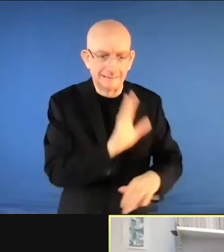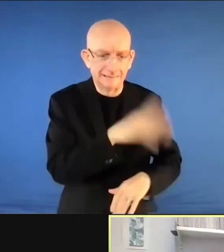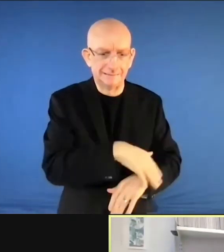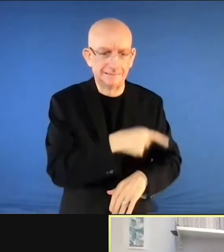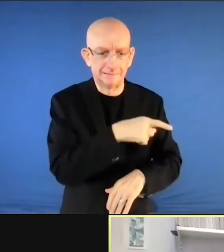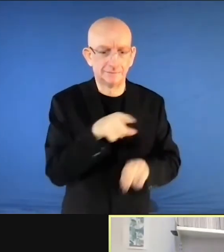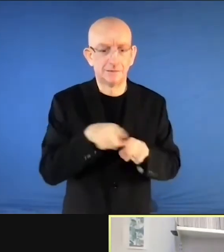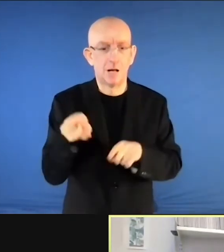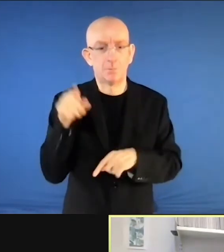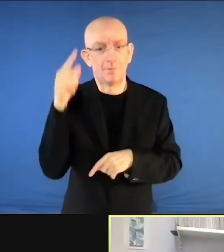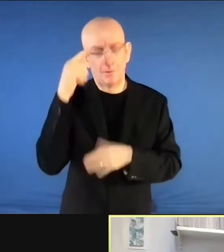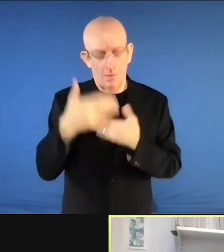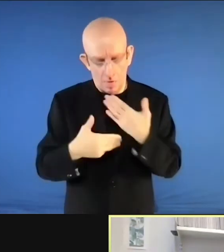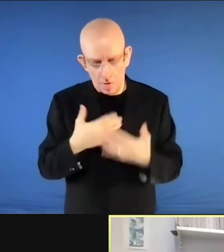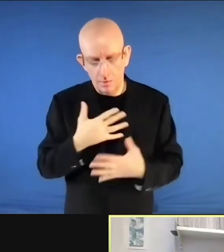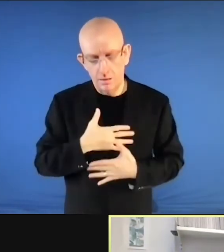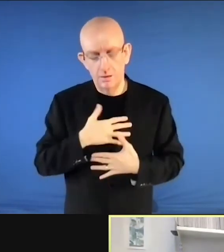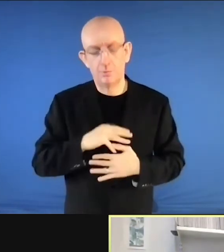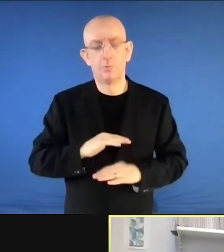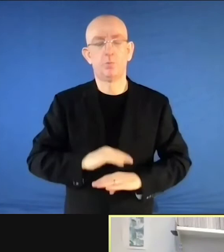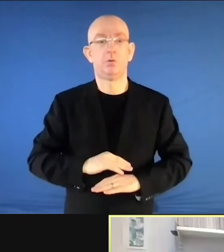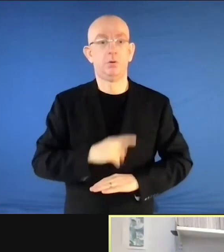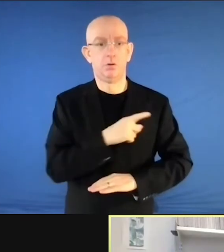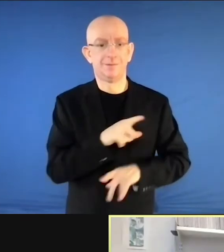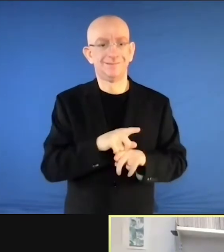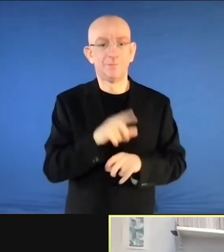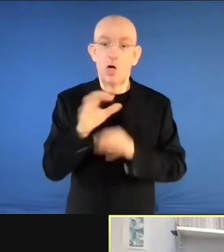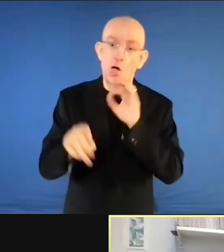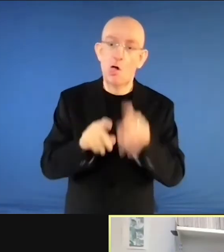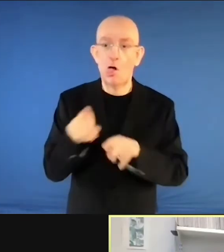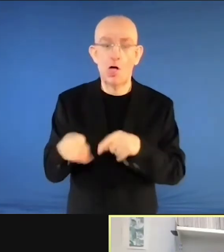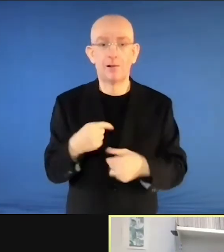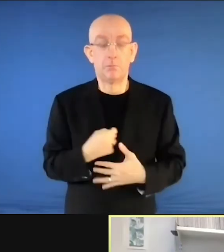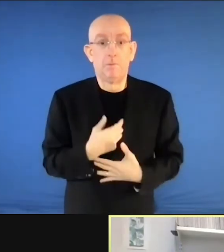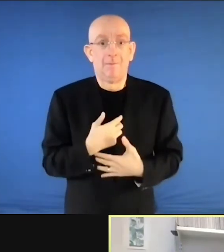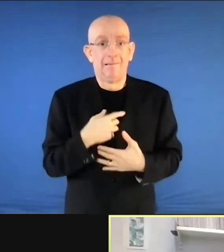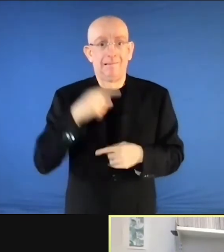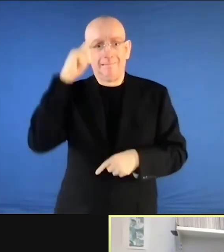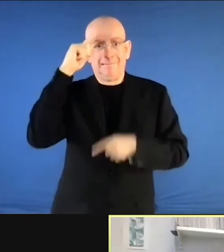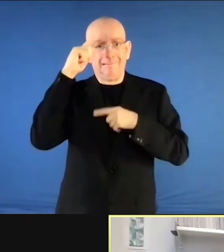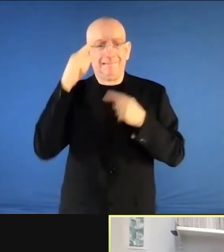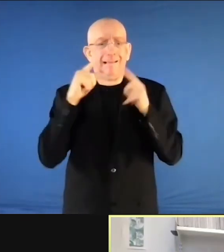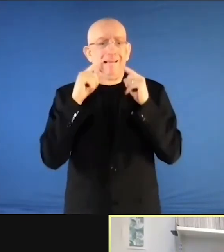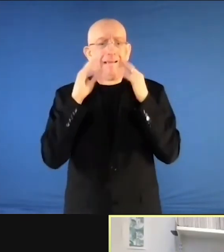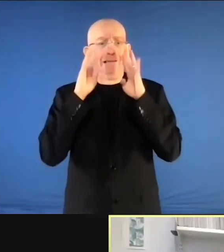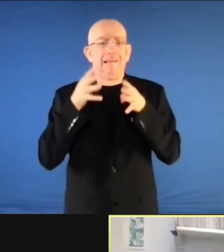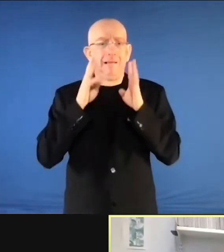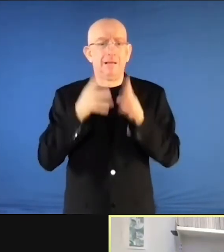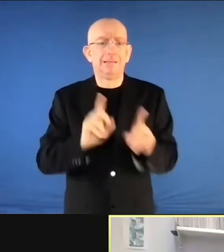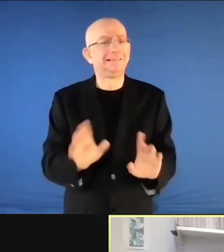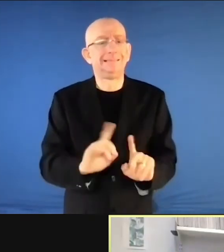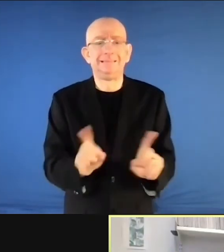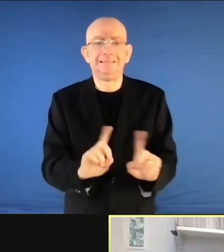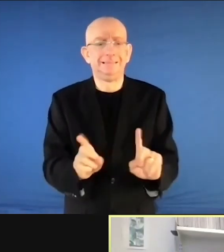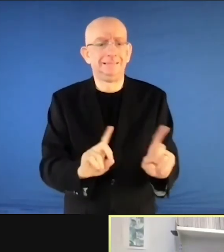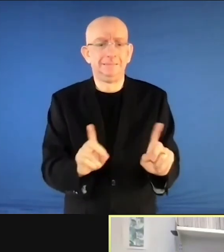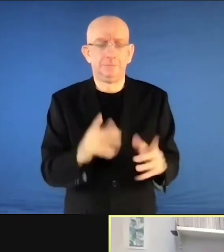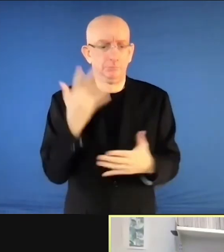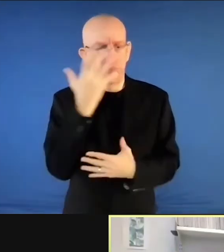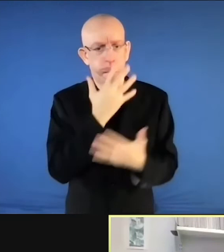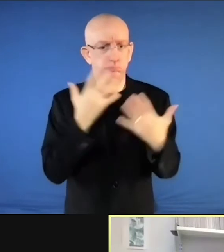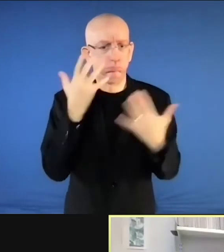of vicarious trauma, because one of the problems that anybody working in this field will know about is